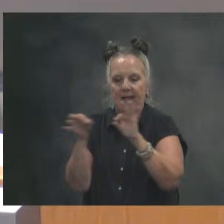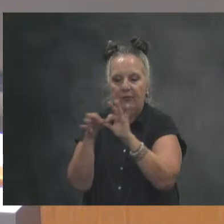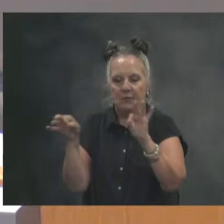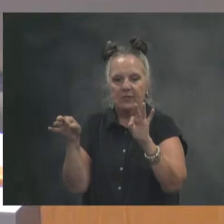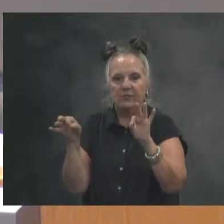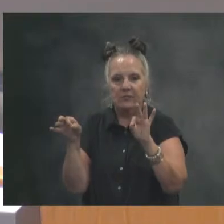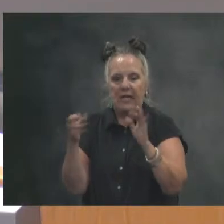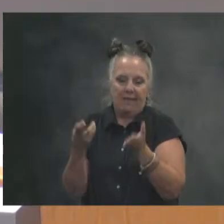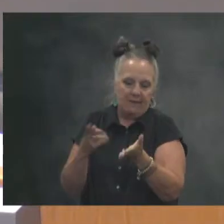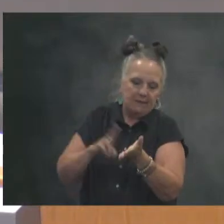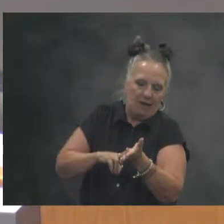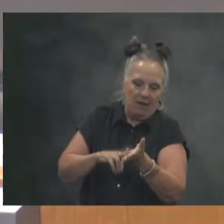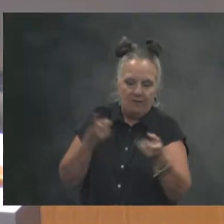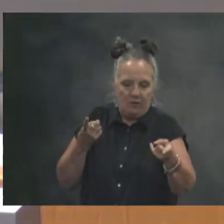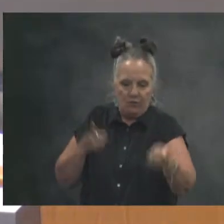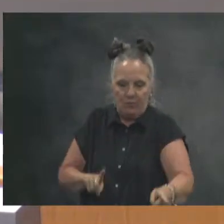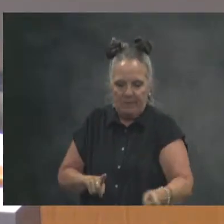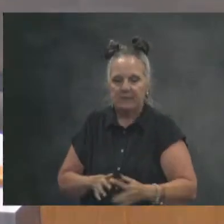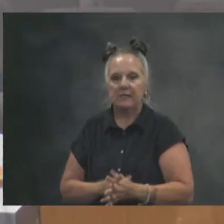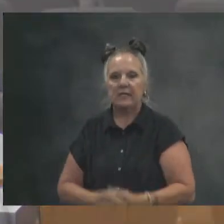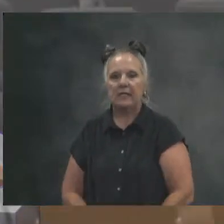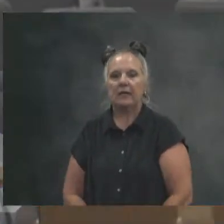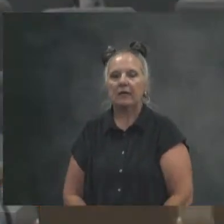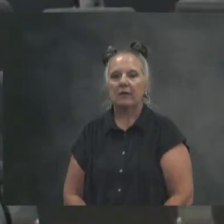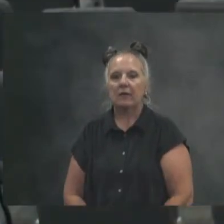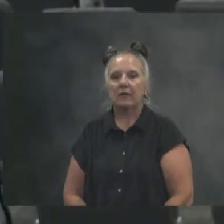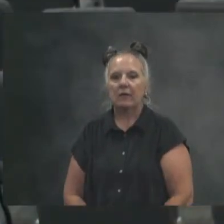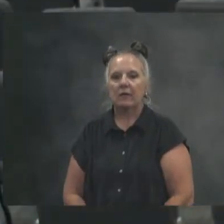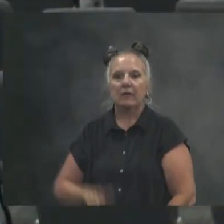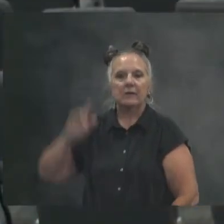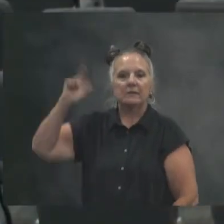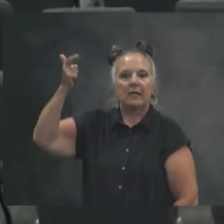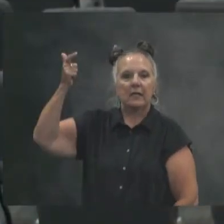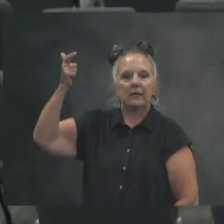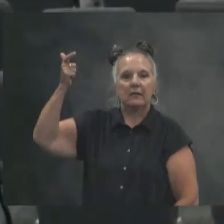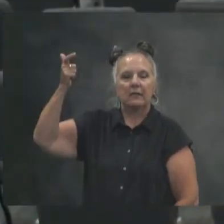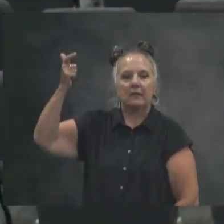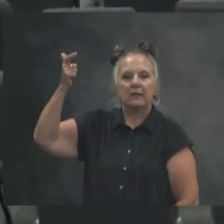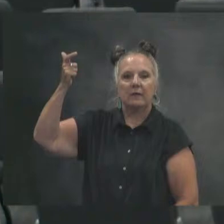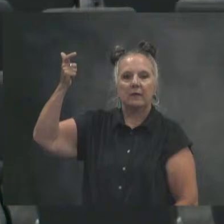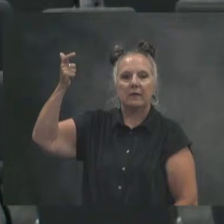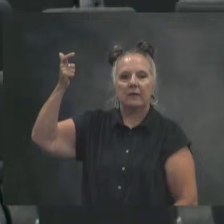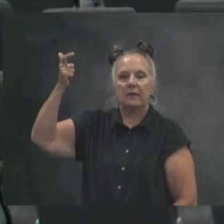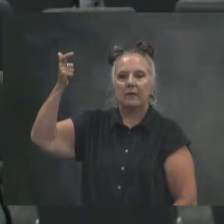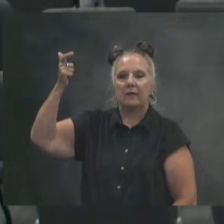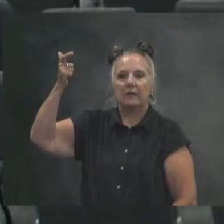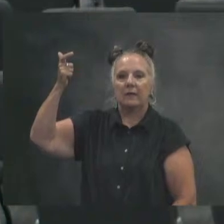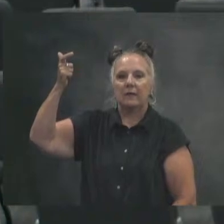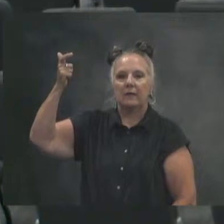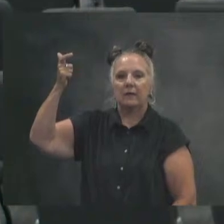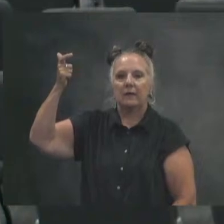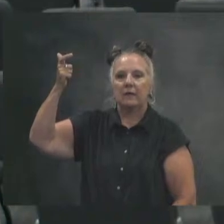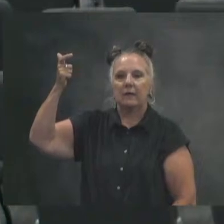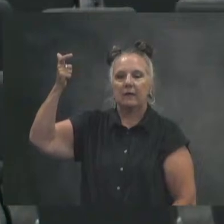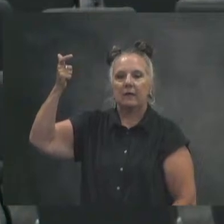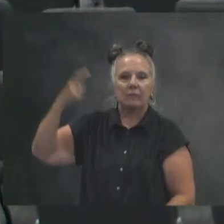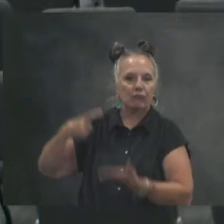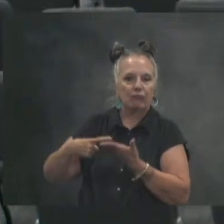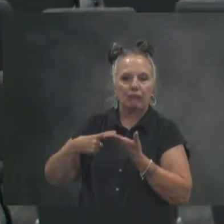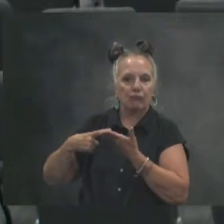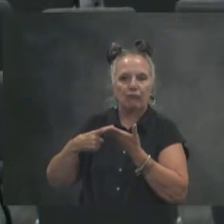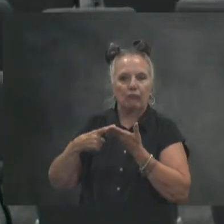tentative agreements. Thank you, Mr. Stauffer. Is there a second? Thank you, Mr. Bickford. Any discussion,